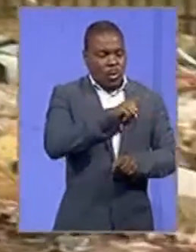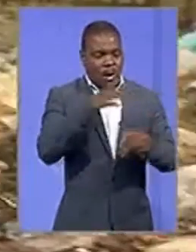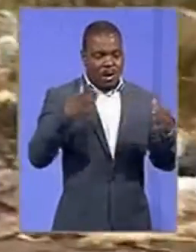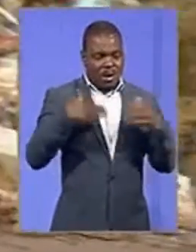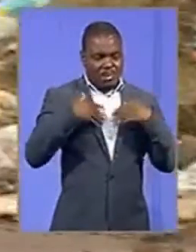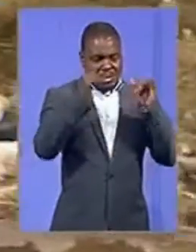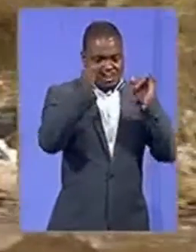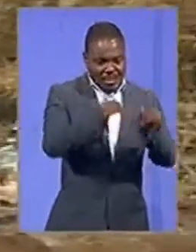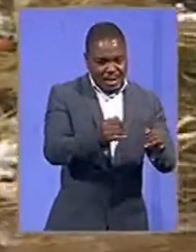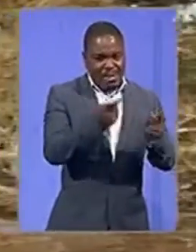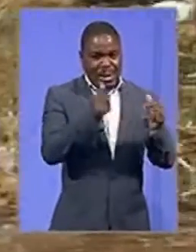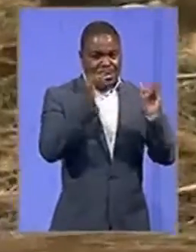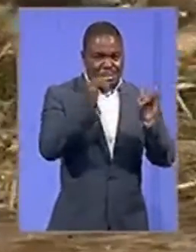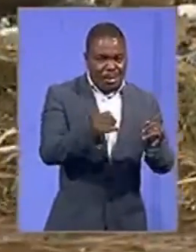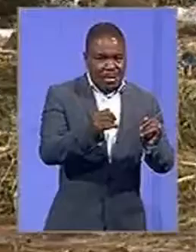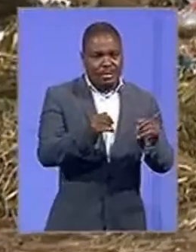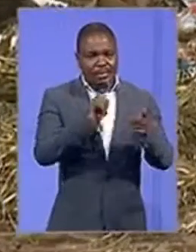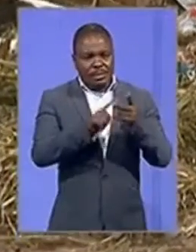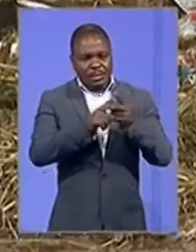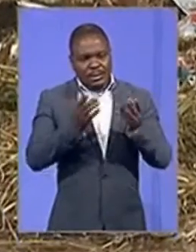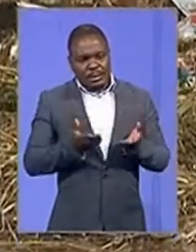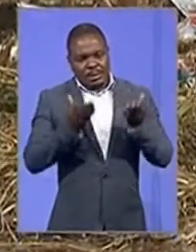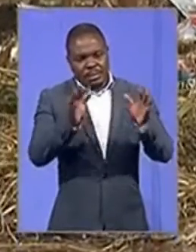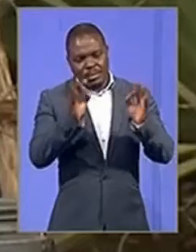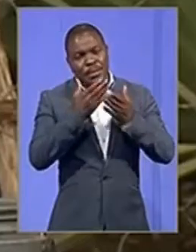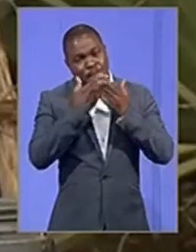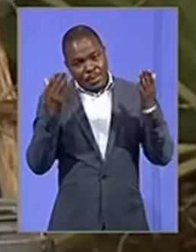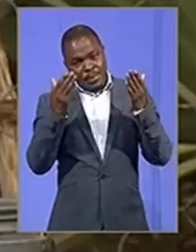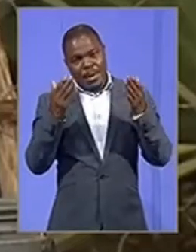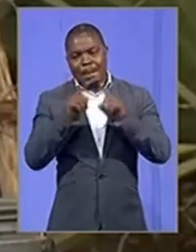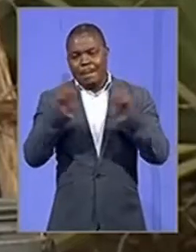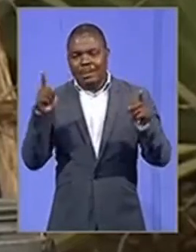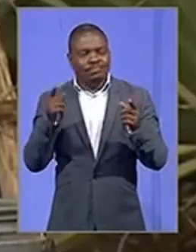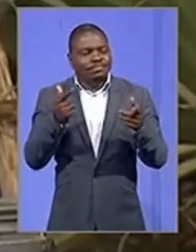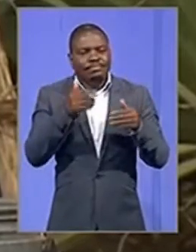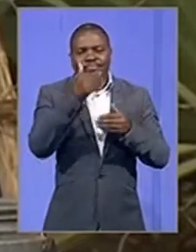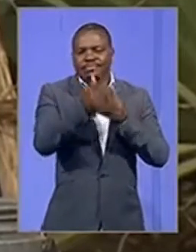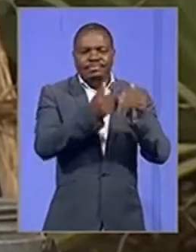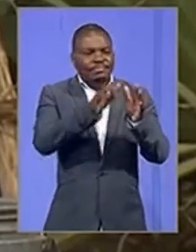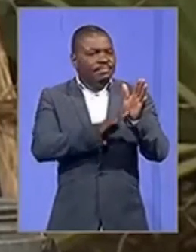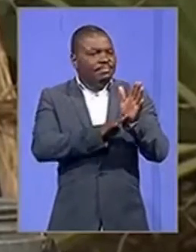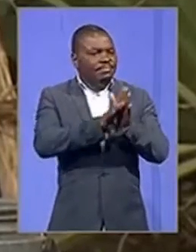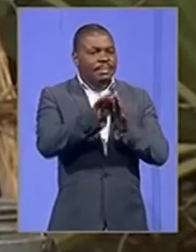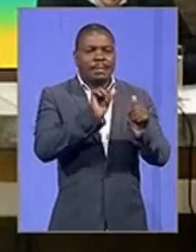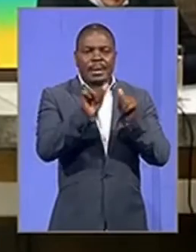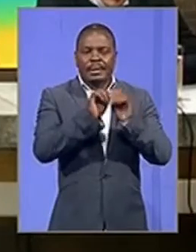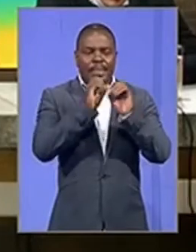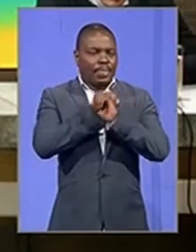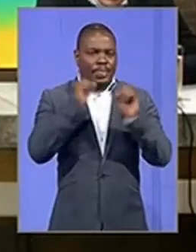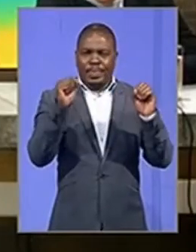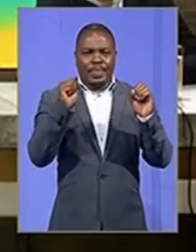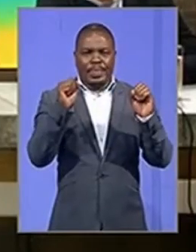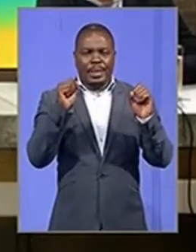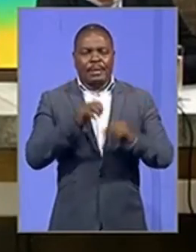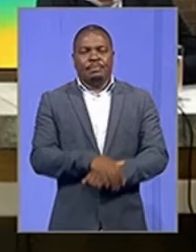e sokameng ya matlole le go retelelwa ke go tlamela ditirelo ga go bonagale go kile ga nna le tokafalo mo tsamaisong